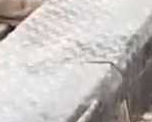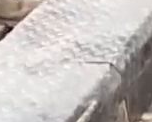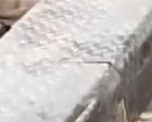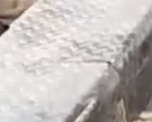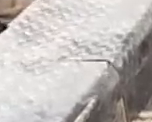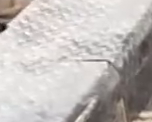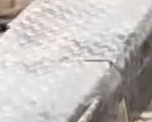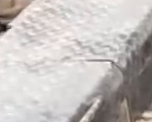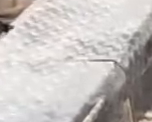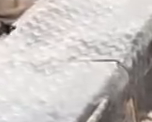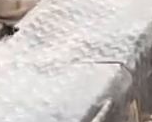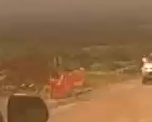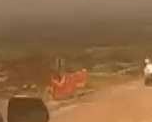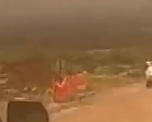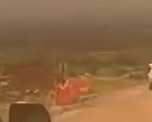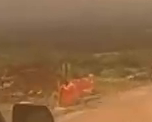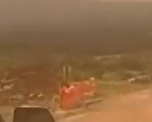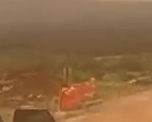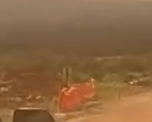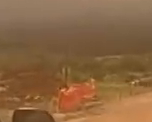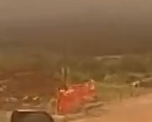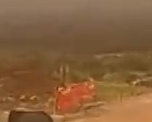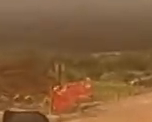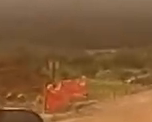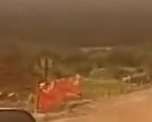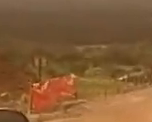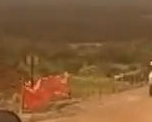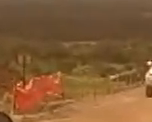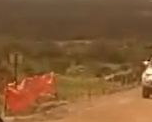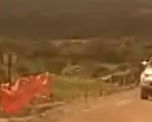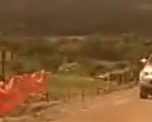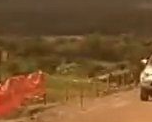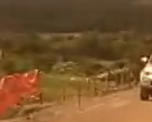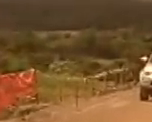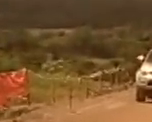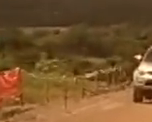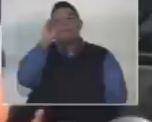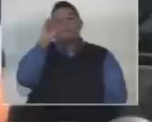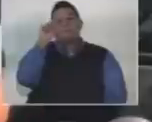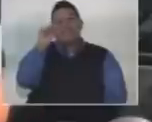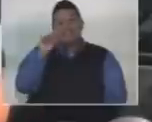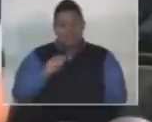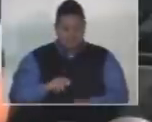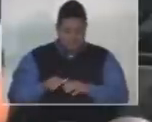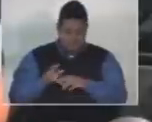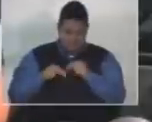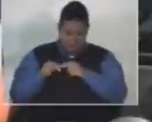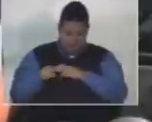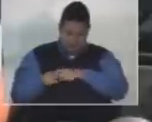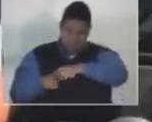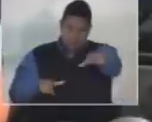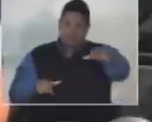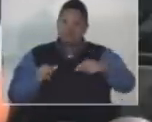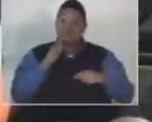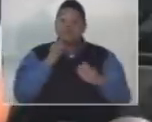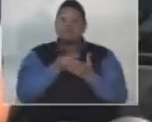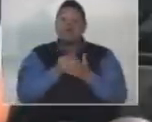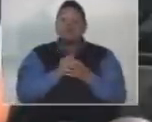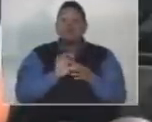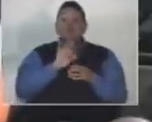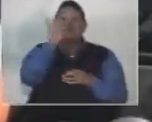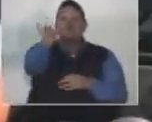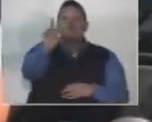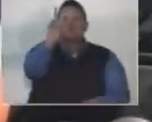improve access to the landfill and reduce the operating costs for garbage trucks this will be done through a donation of